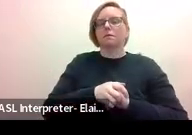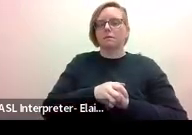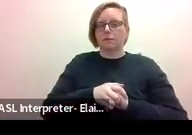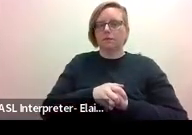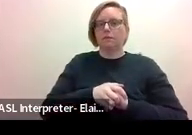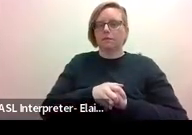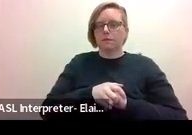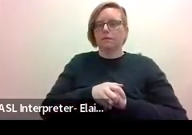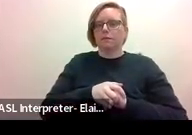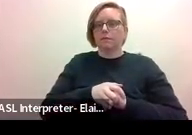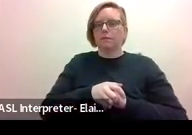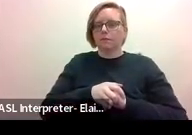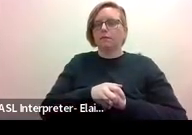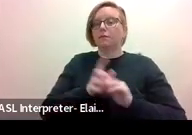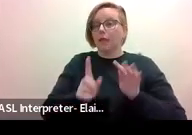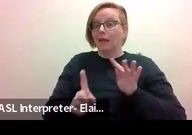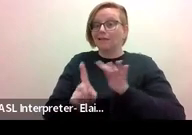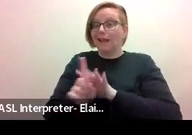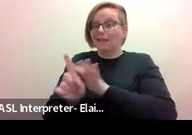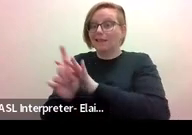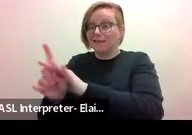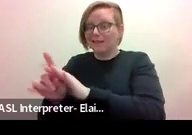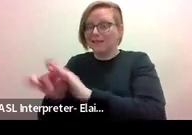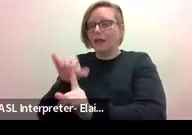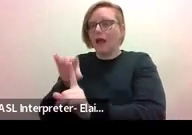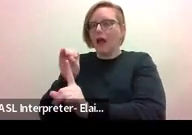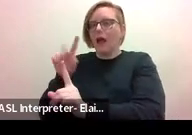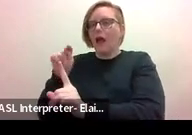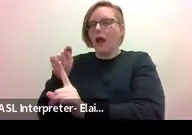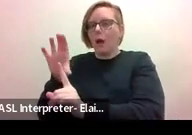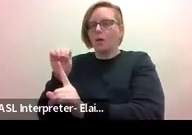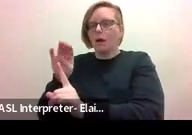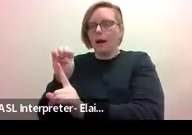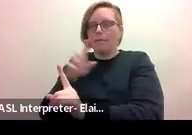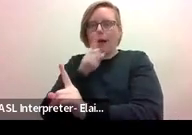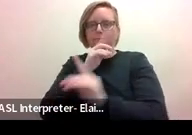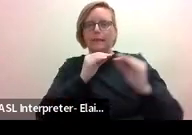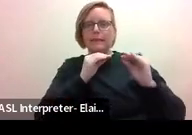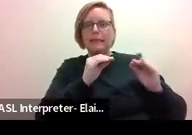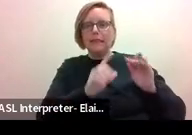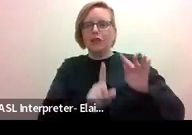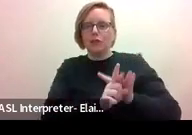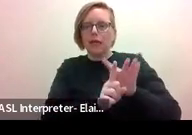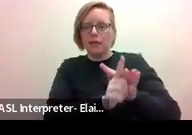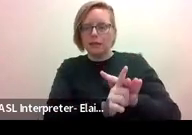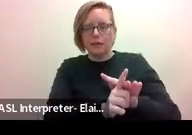So attendance, right, that's the outcome. But what are we teaching? We're teaching him to